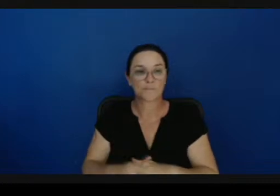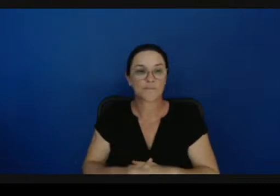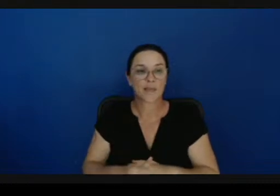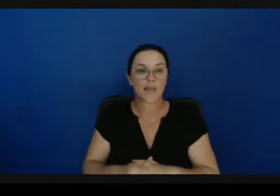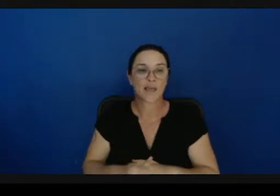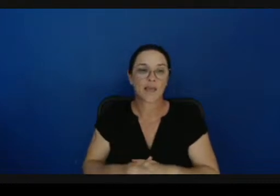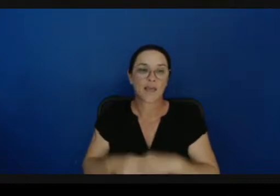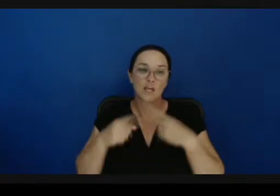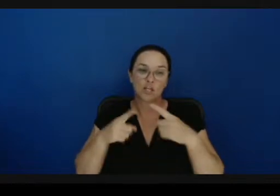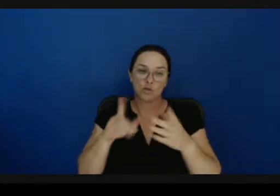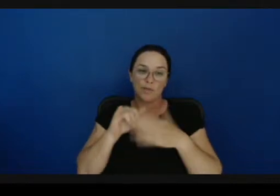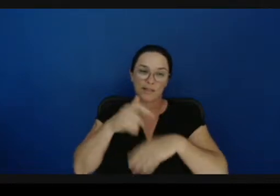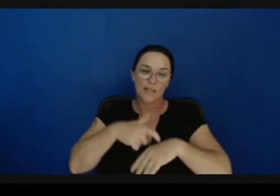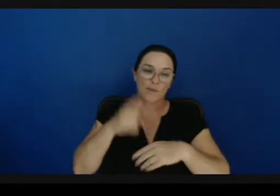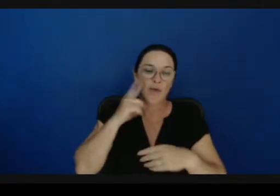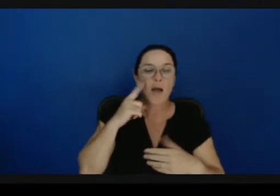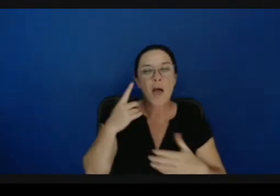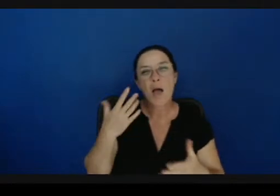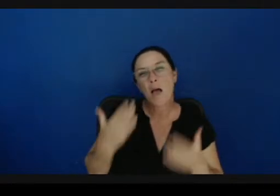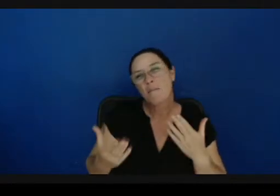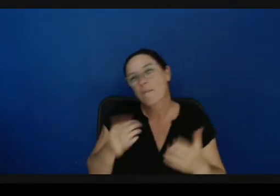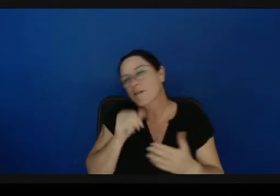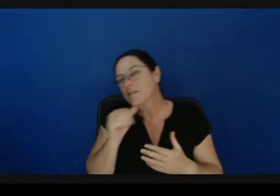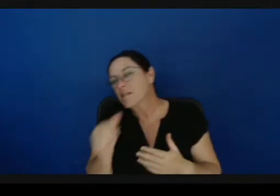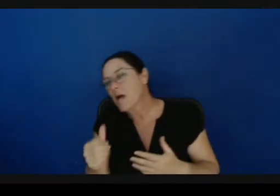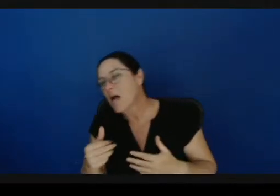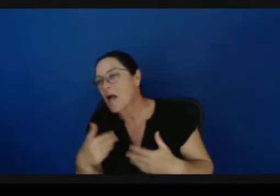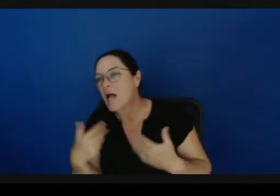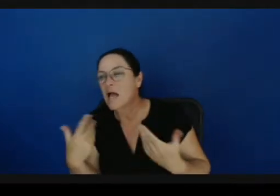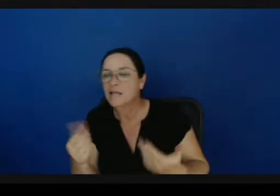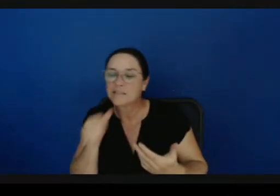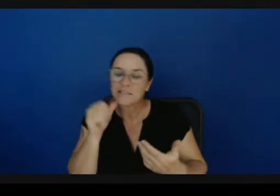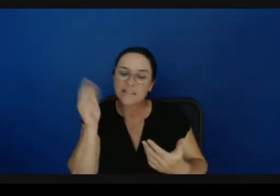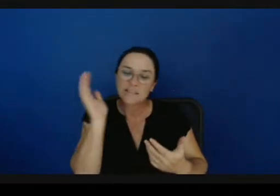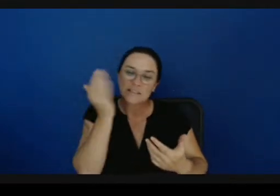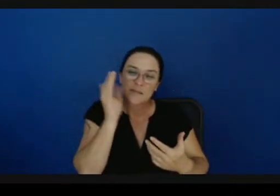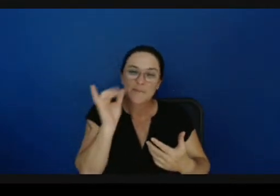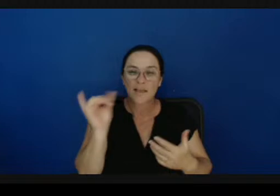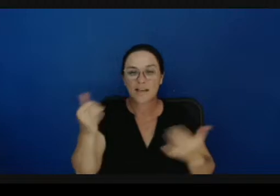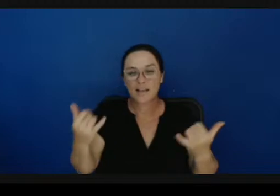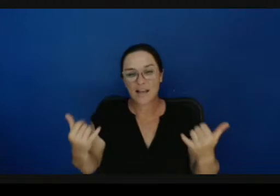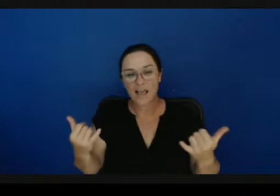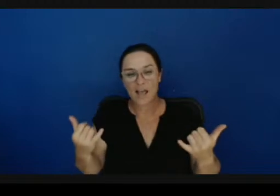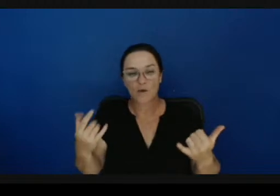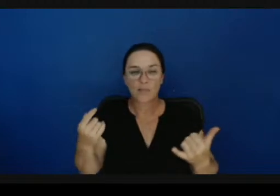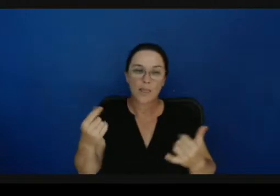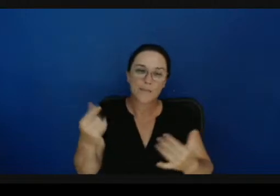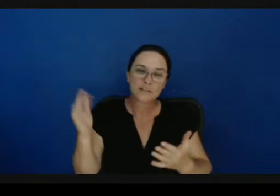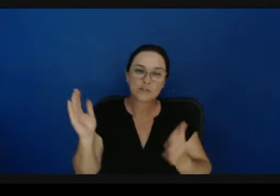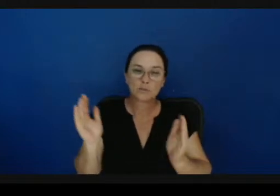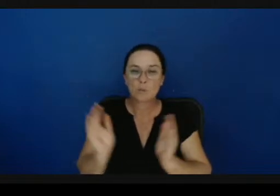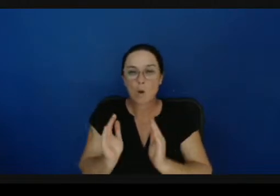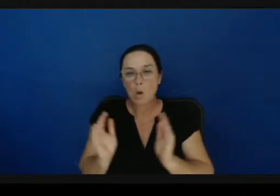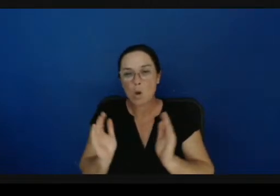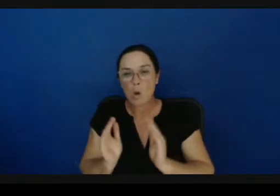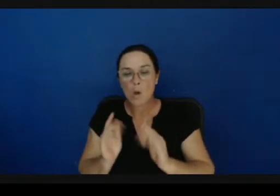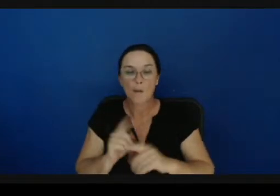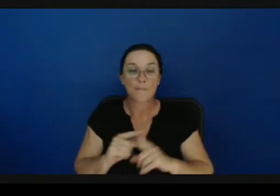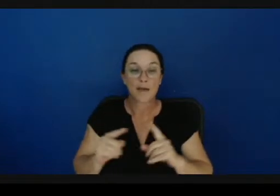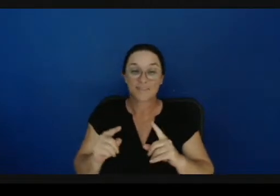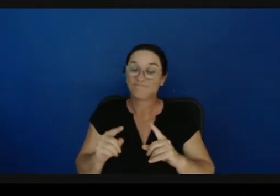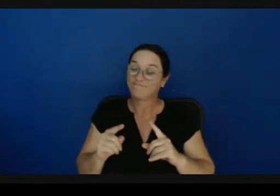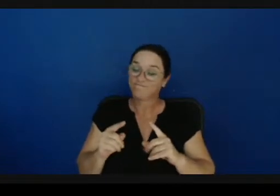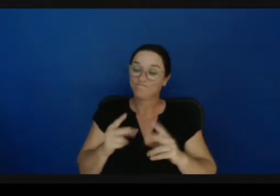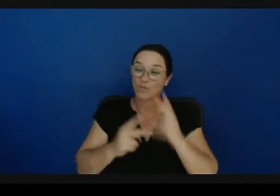like, maybe not. It doesn't seem like it's the one. It's too small. But in retrospect, it's like, yeah, that was the